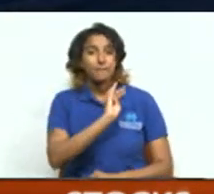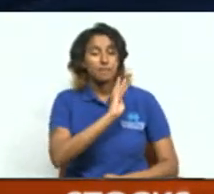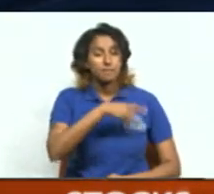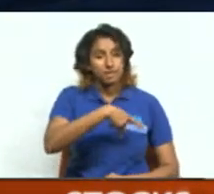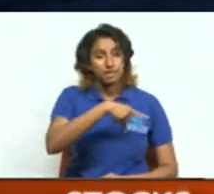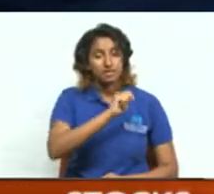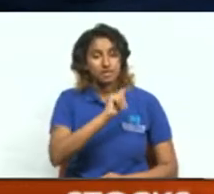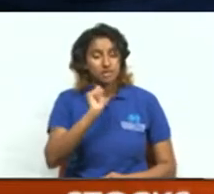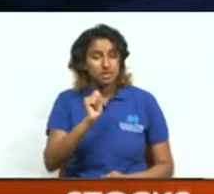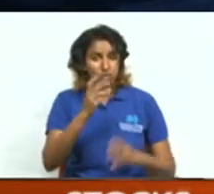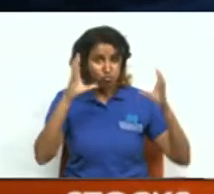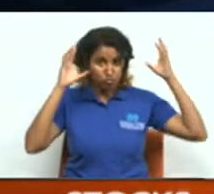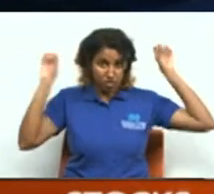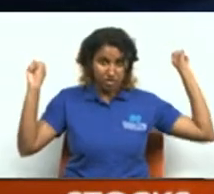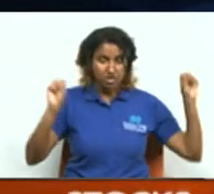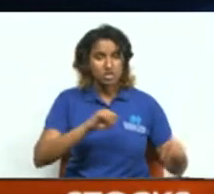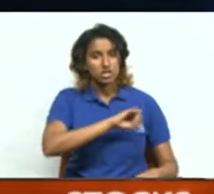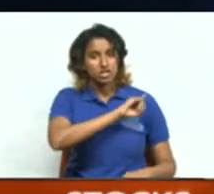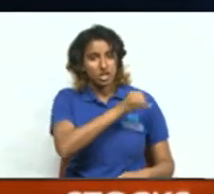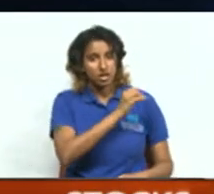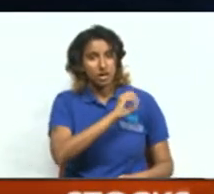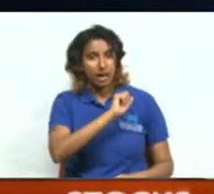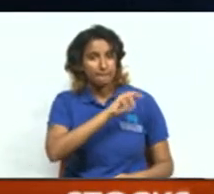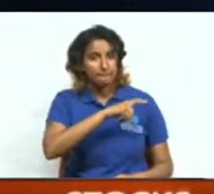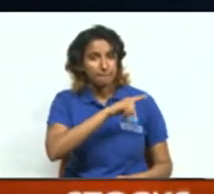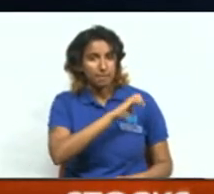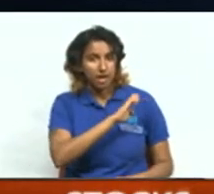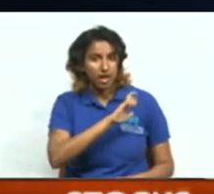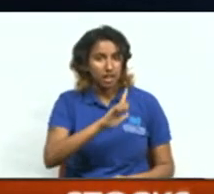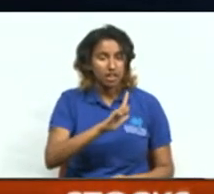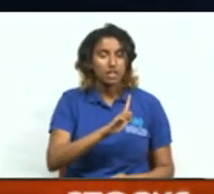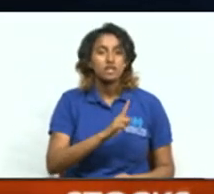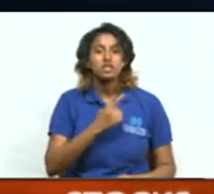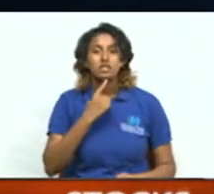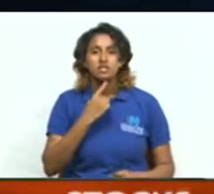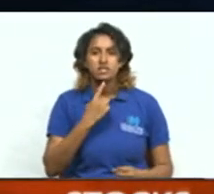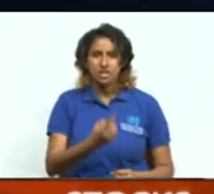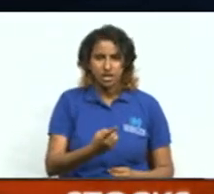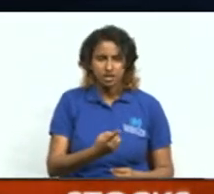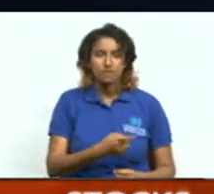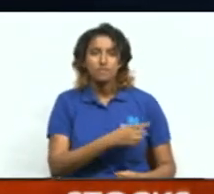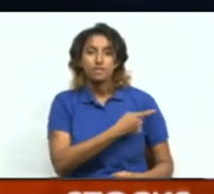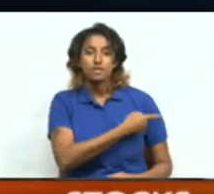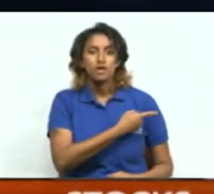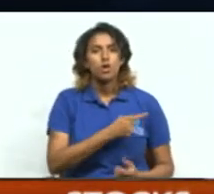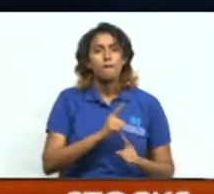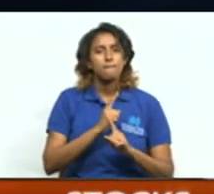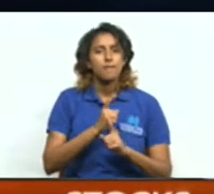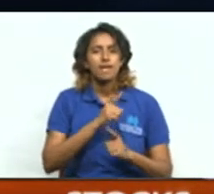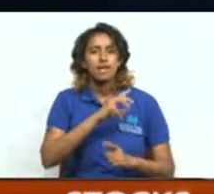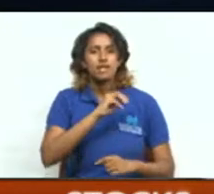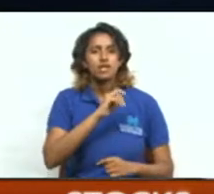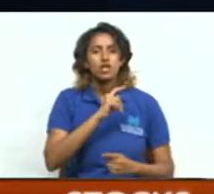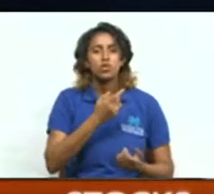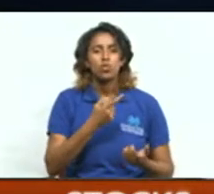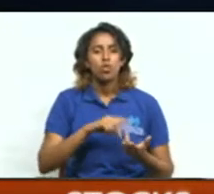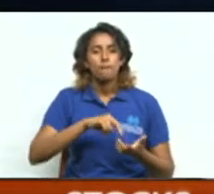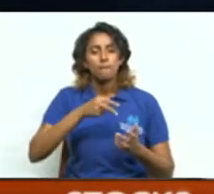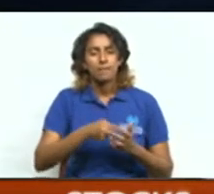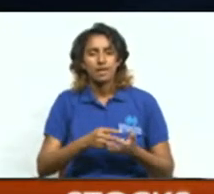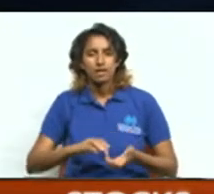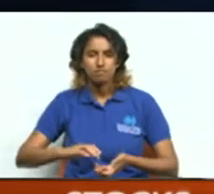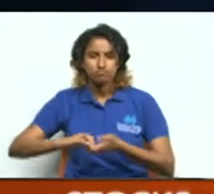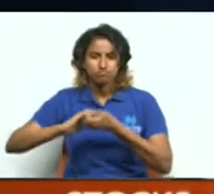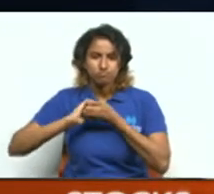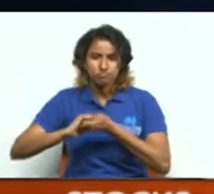David Campbell, during the tour told the Prime Minister that Mento demonstrates the importance of collaboration in unlocking